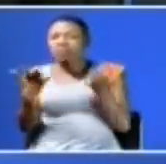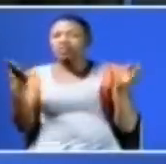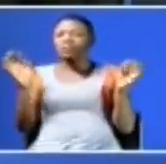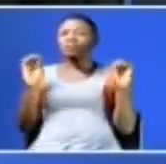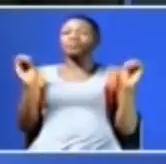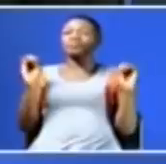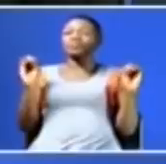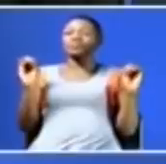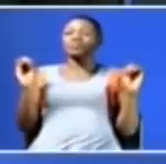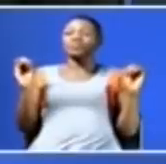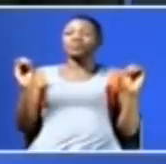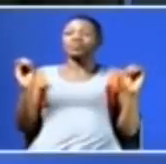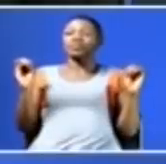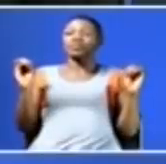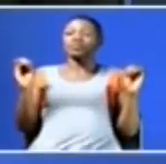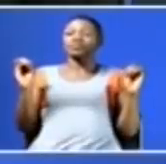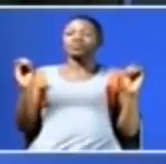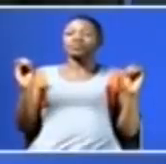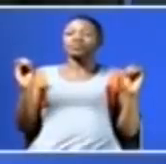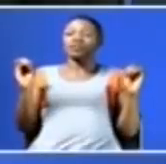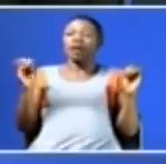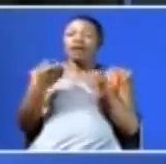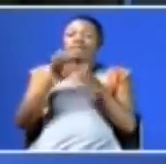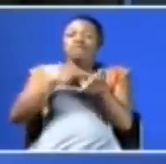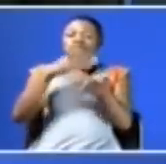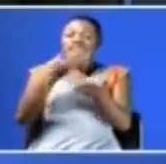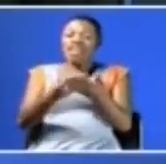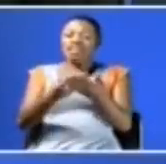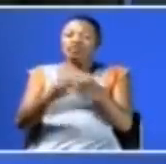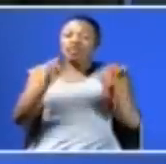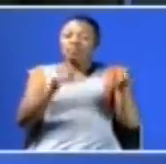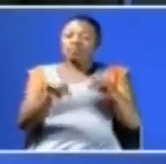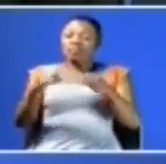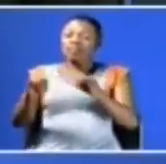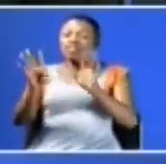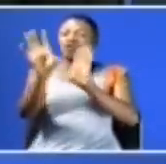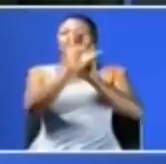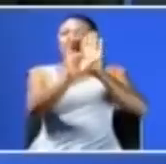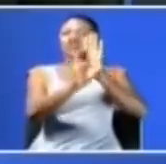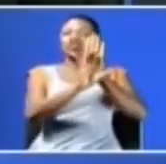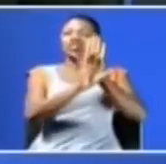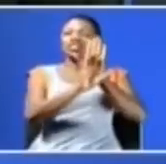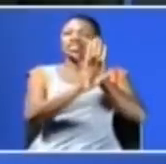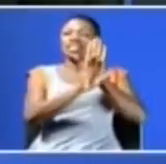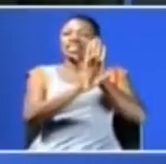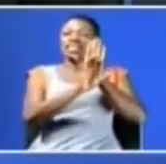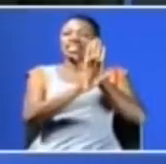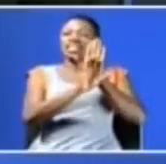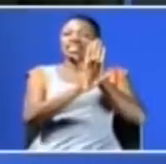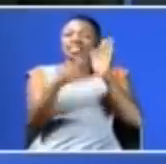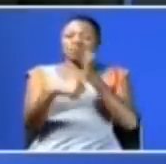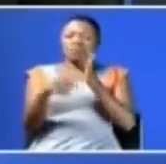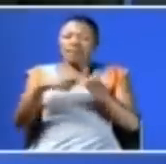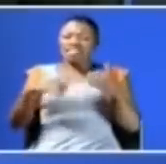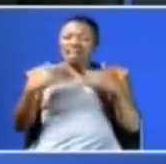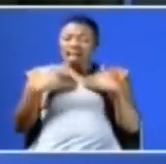about failure to implement the constitution. The problems we are having, forget about these stories, we want to strengthen the